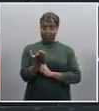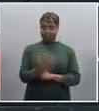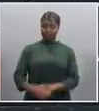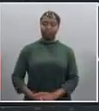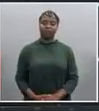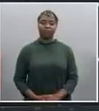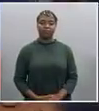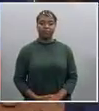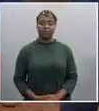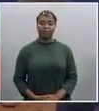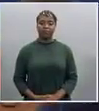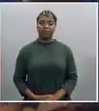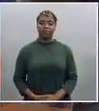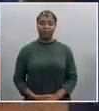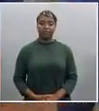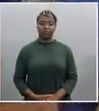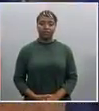story.